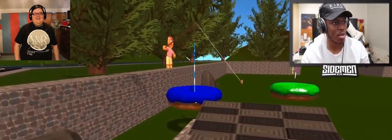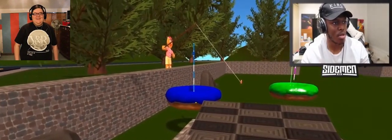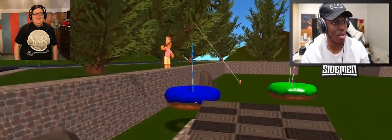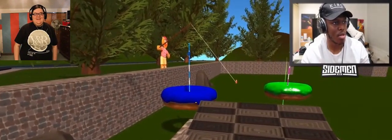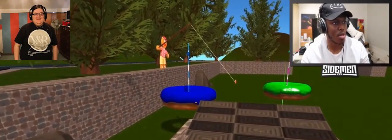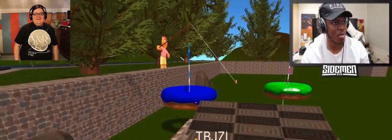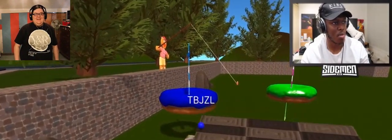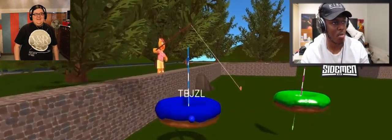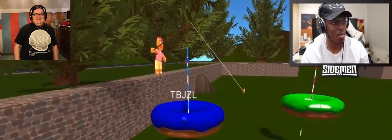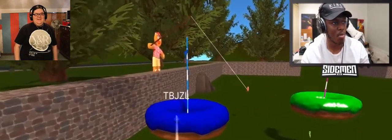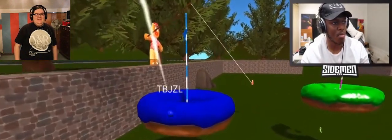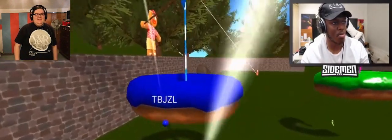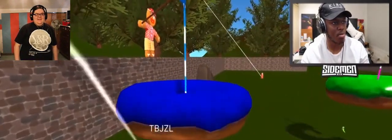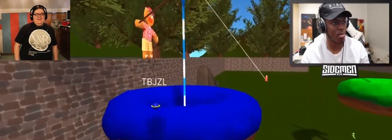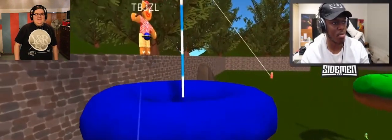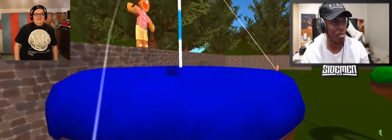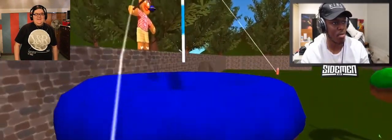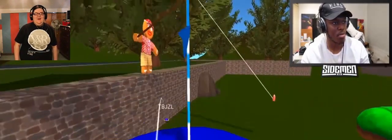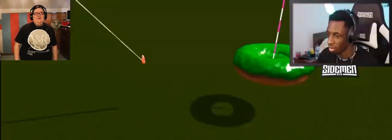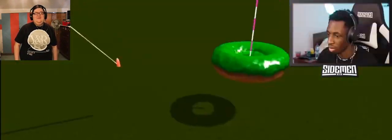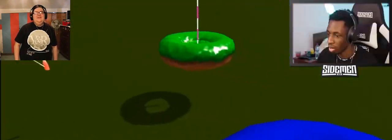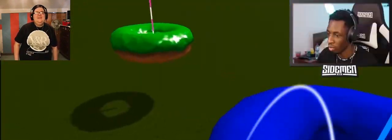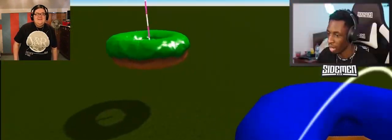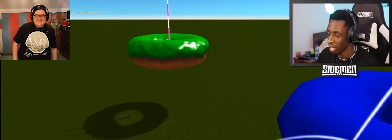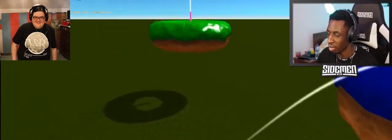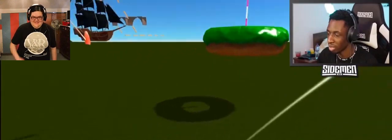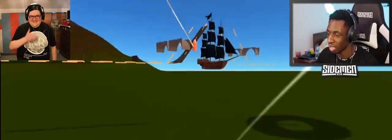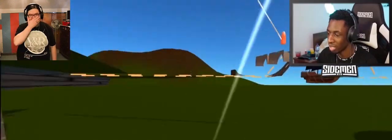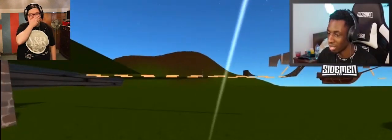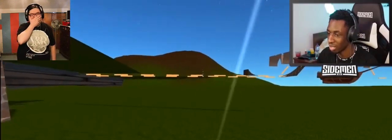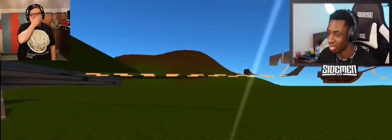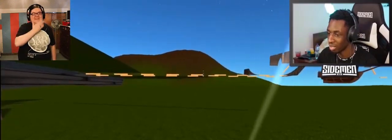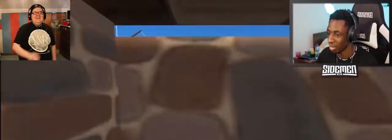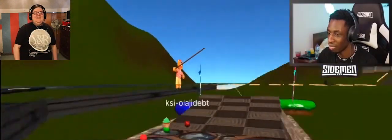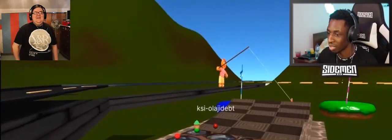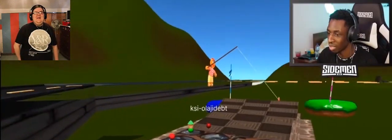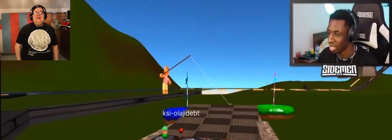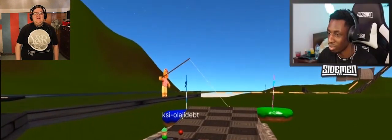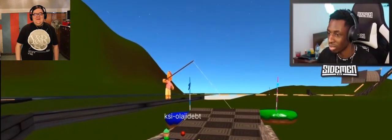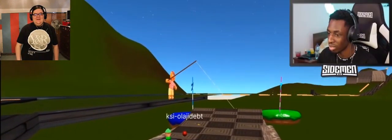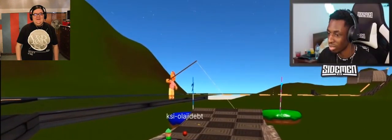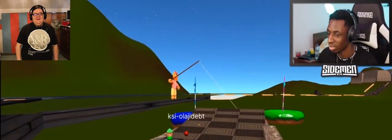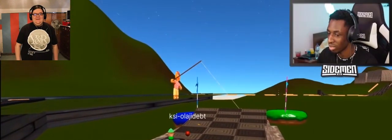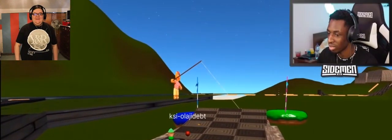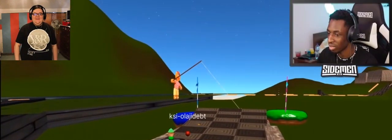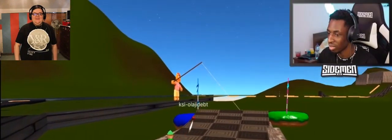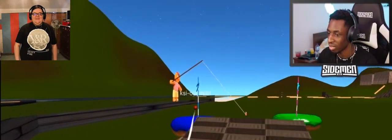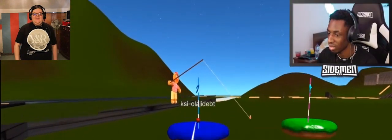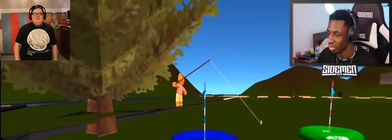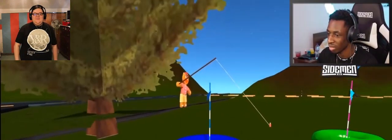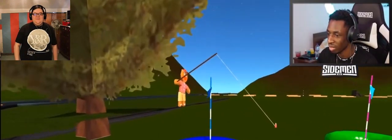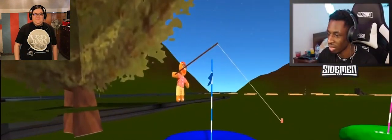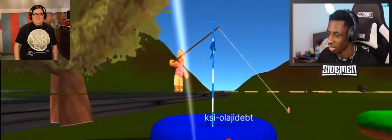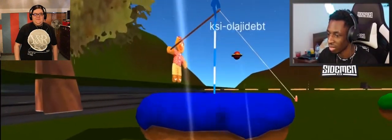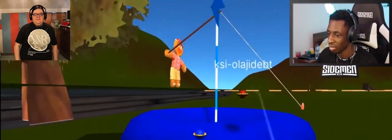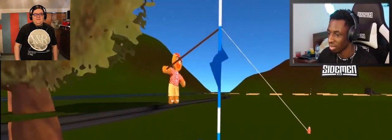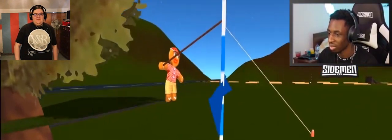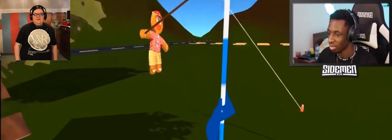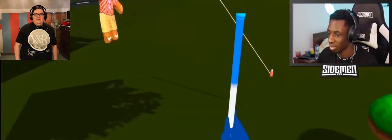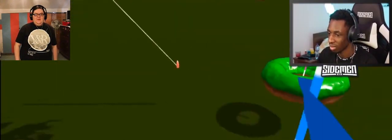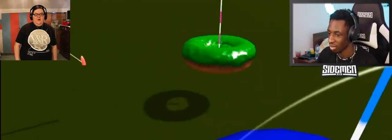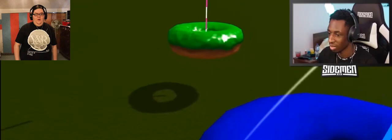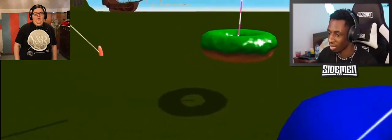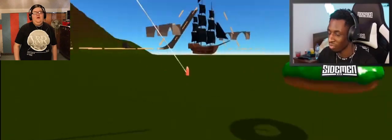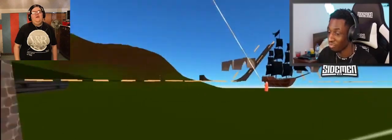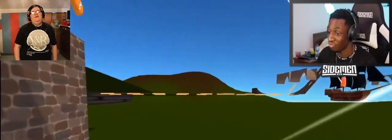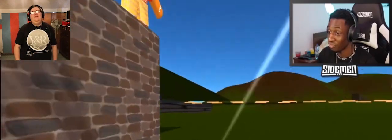had it. What? I did it twice. Oh, mate, I'm stinky at this. So who said our scores are so close? Because